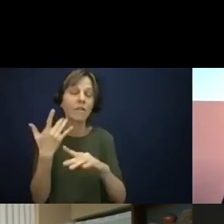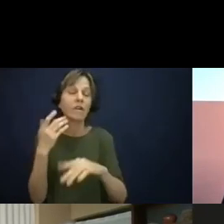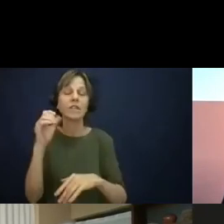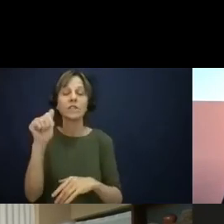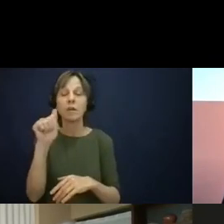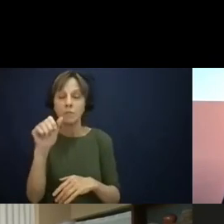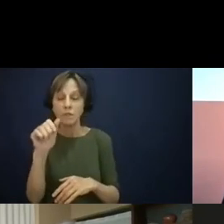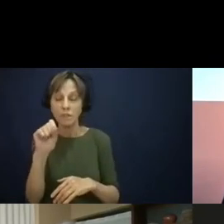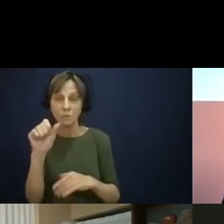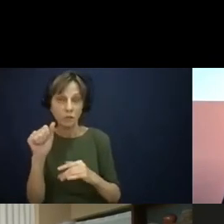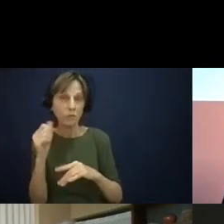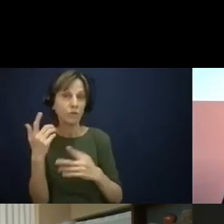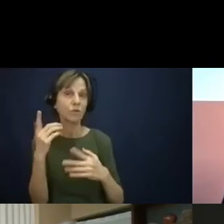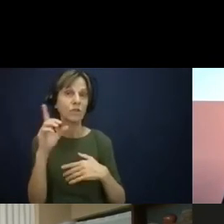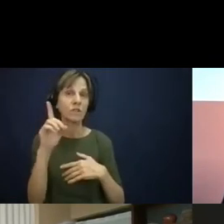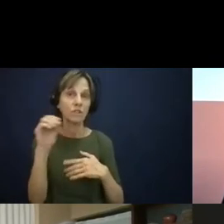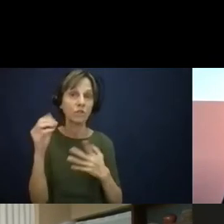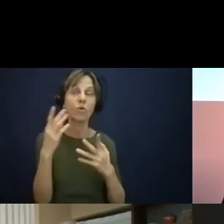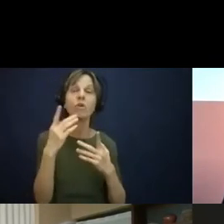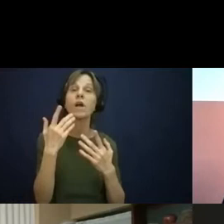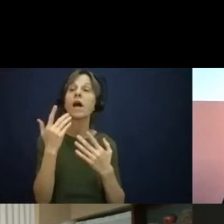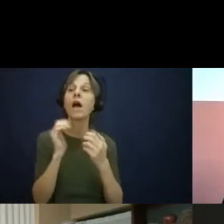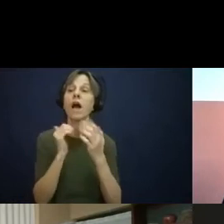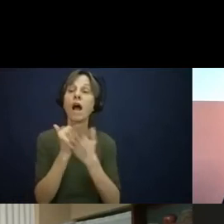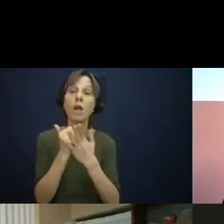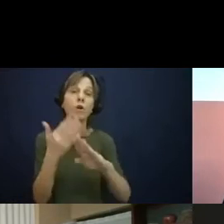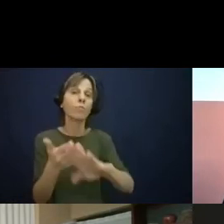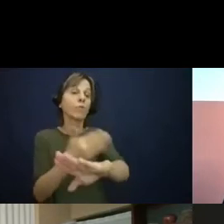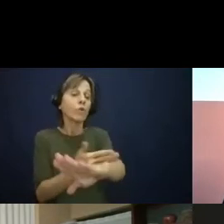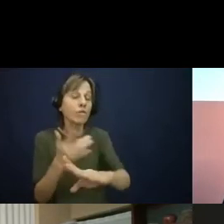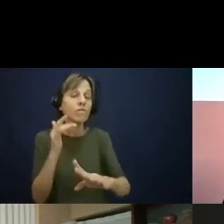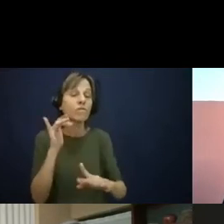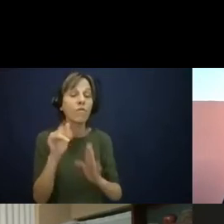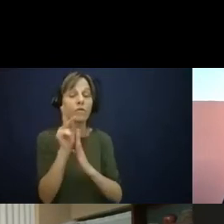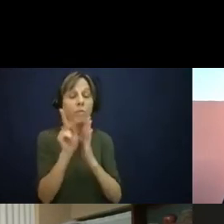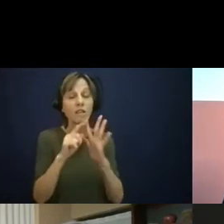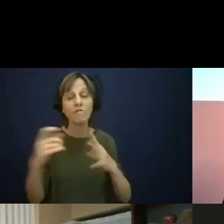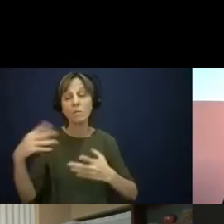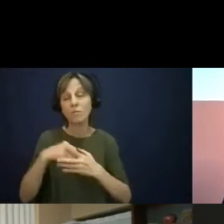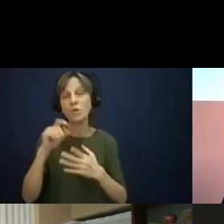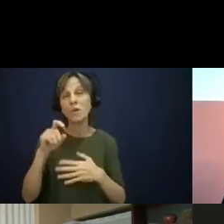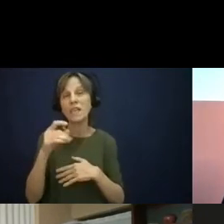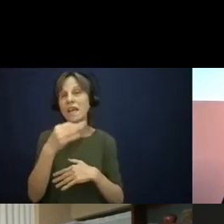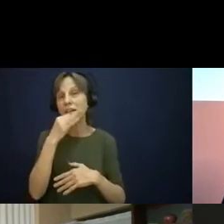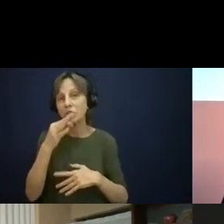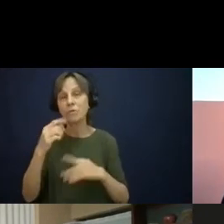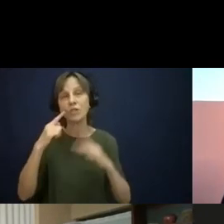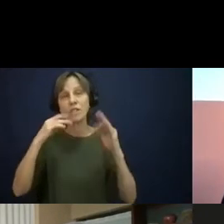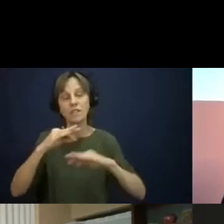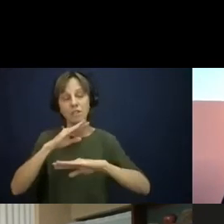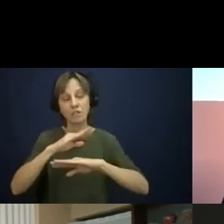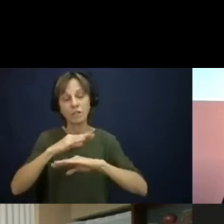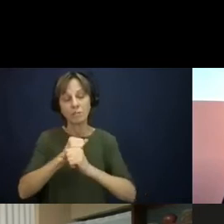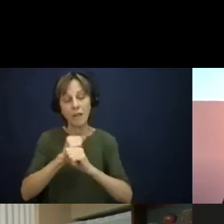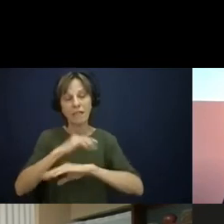To help improve these systems and adjust policies from within, we need experts at the decision-making table, and those experts are peers. So